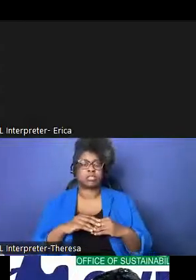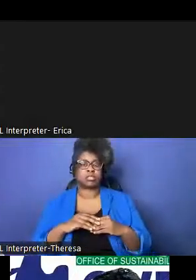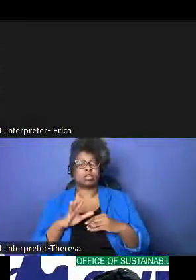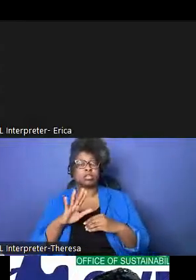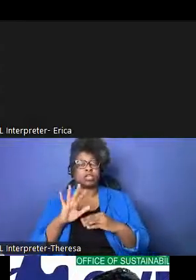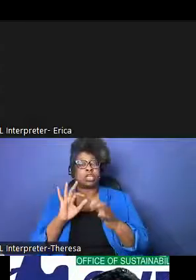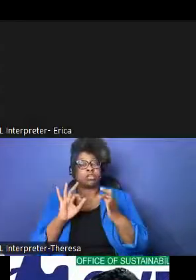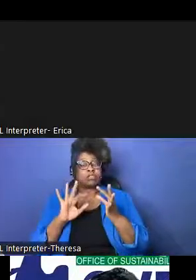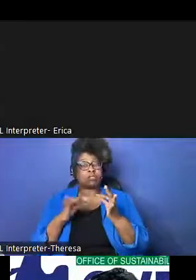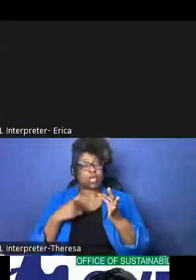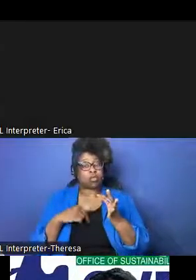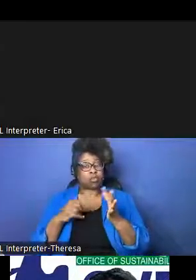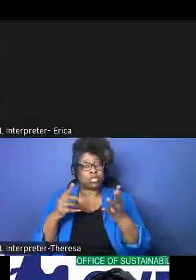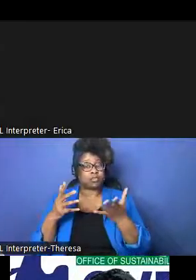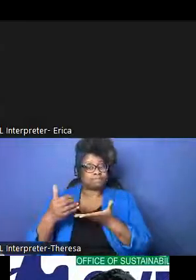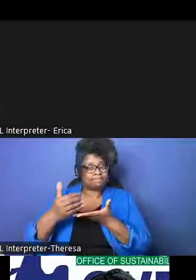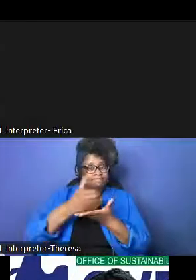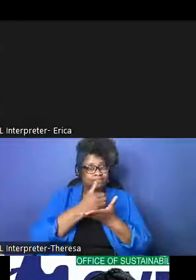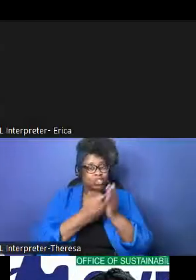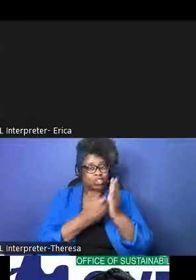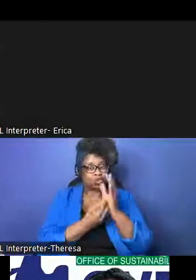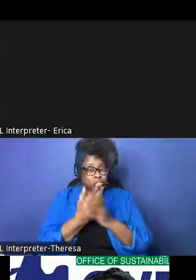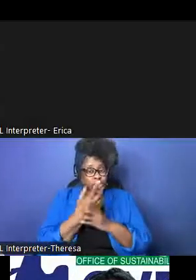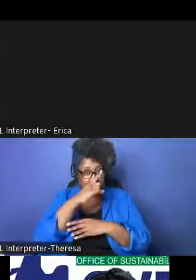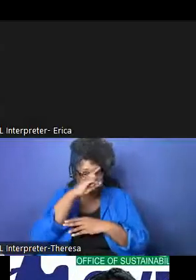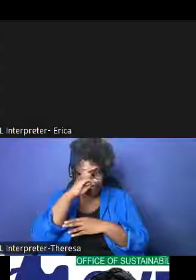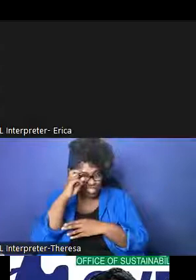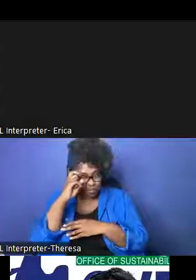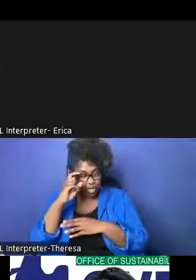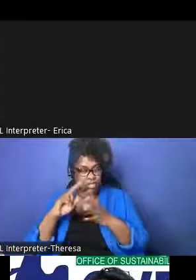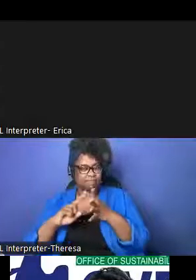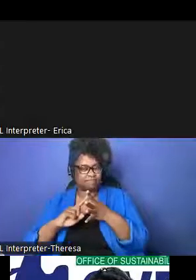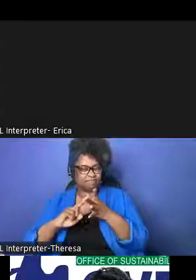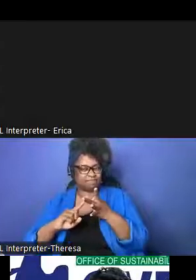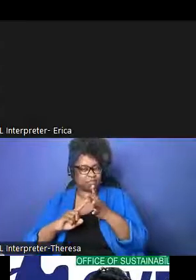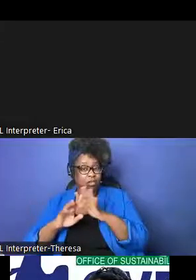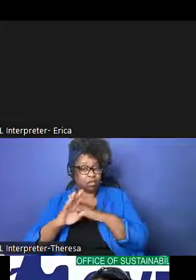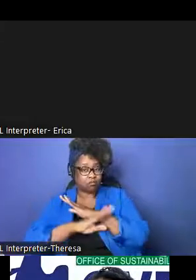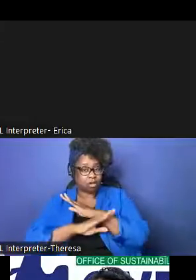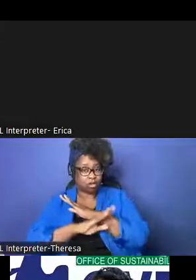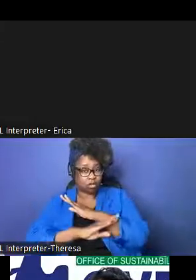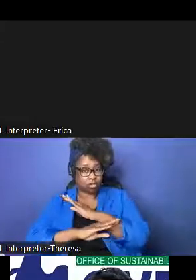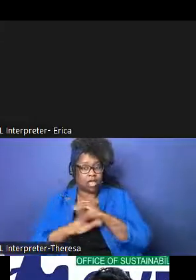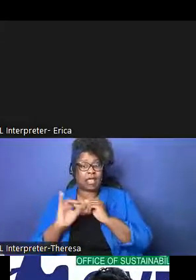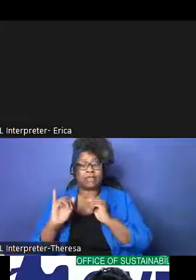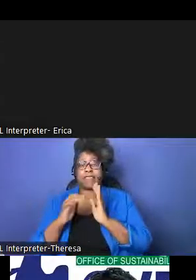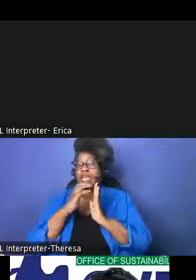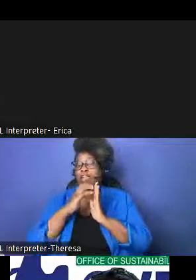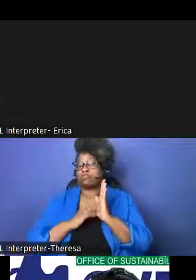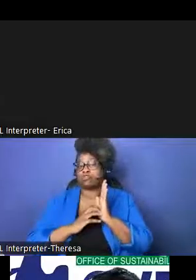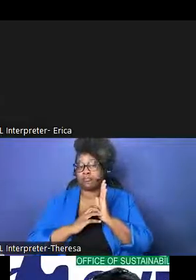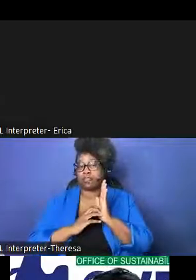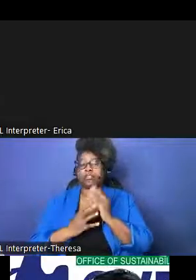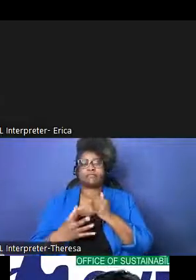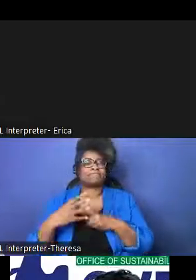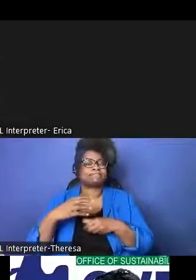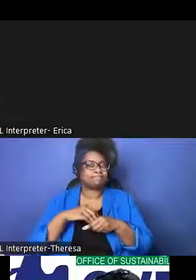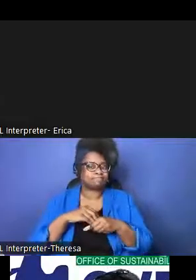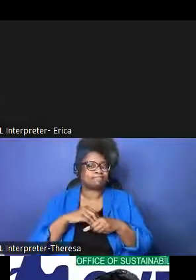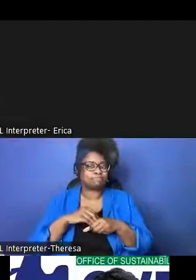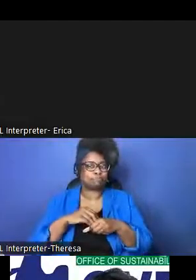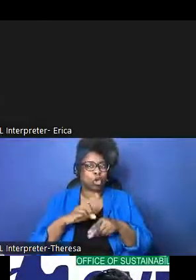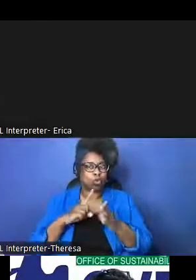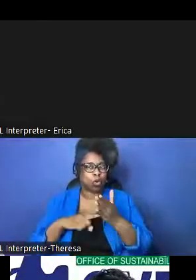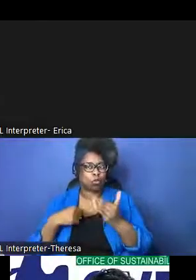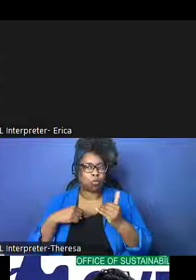that we received in the spring, summer, and early fall, you'll see that that draft vision report already incorporates what we're hearing.